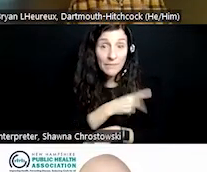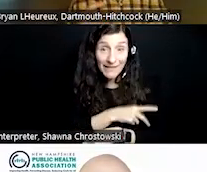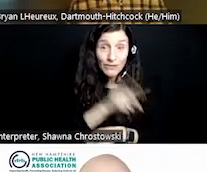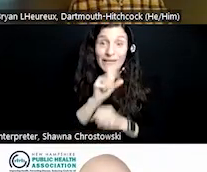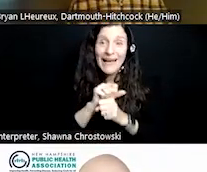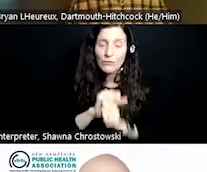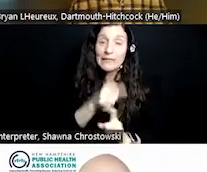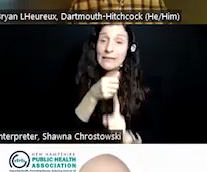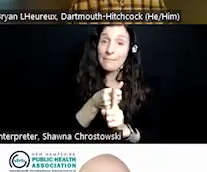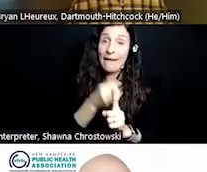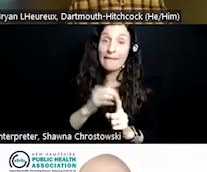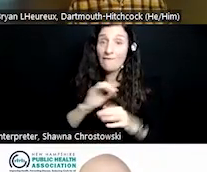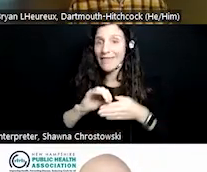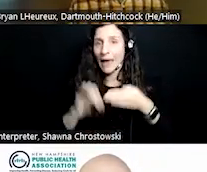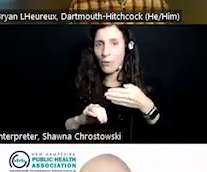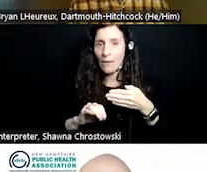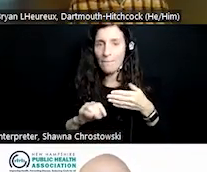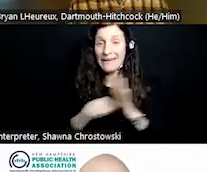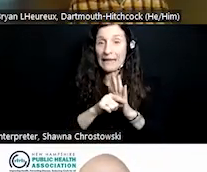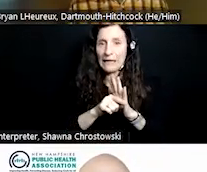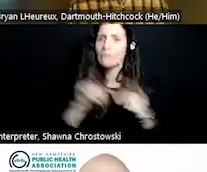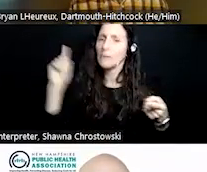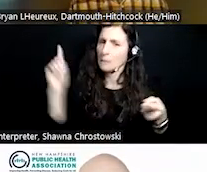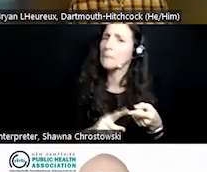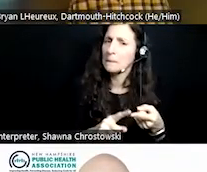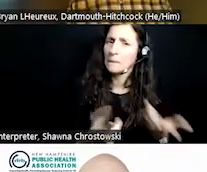by seeing if we can meet that completion step there.